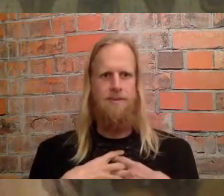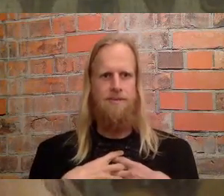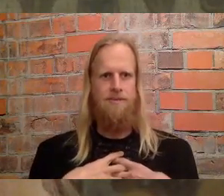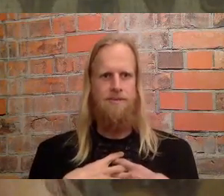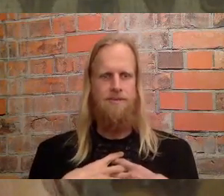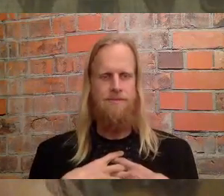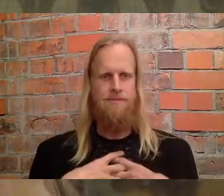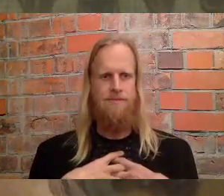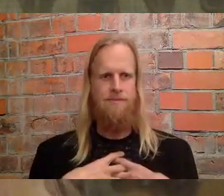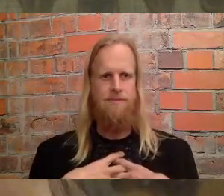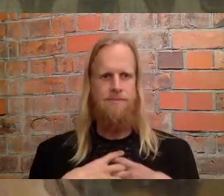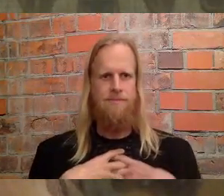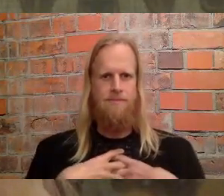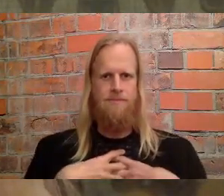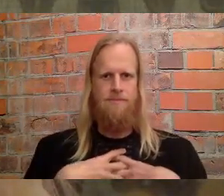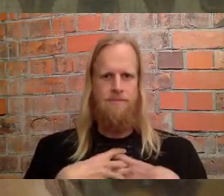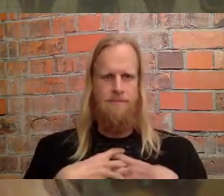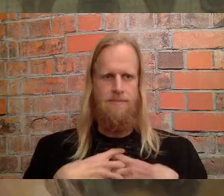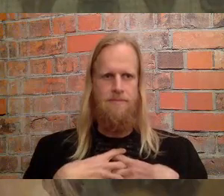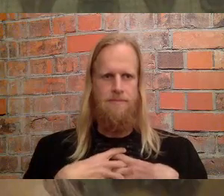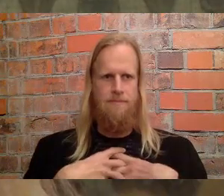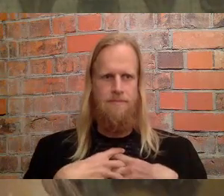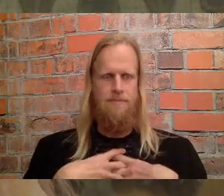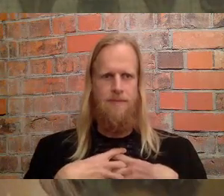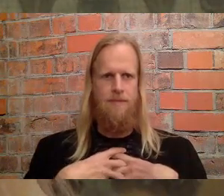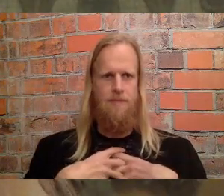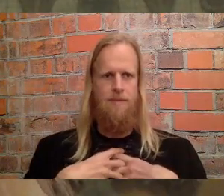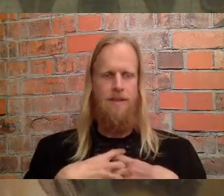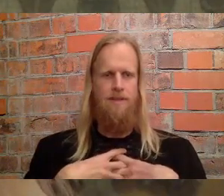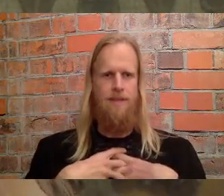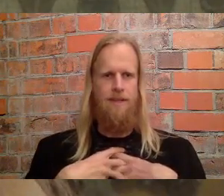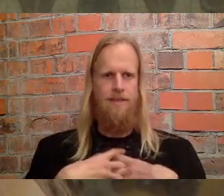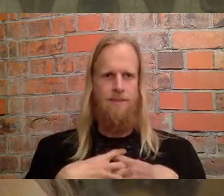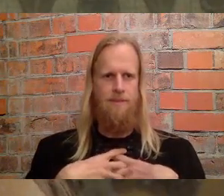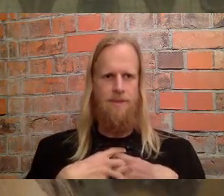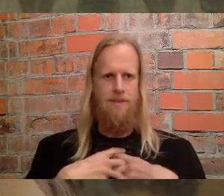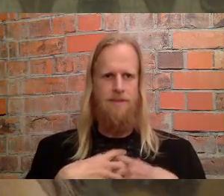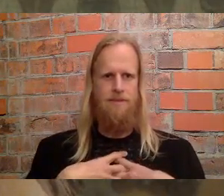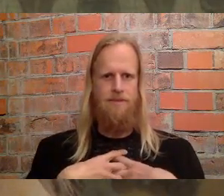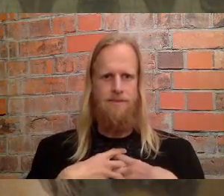I'm open to loving and accepting myself. Big, deep breath.